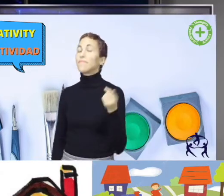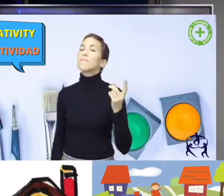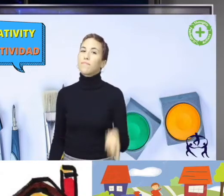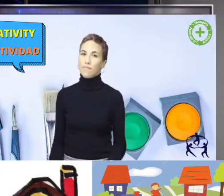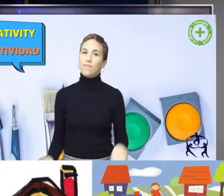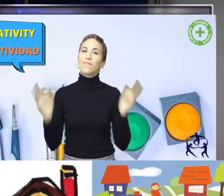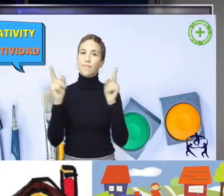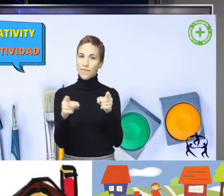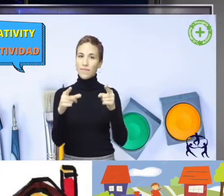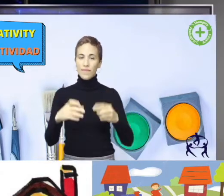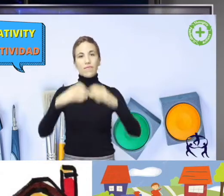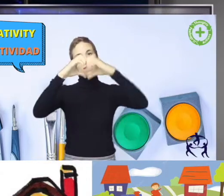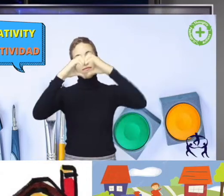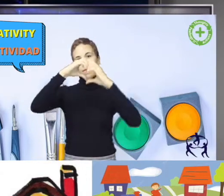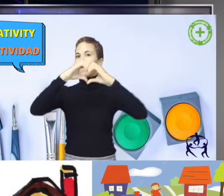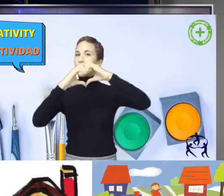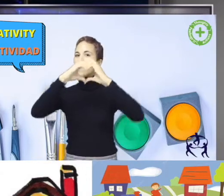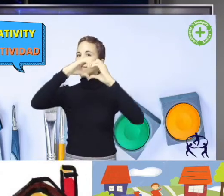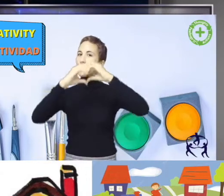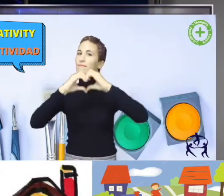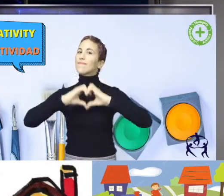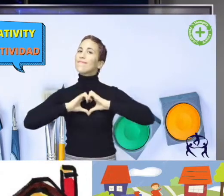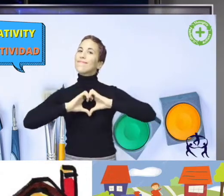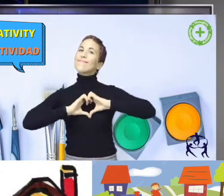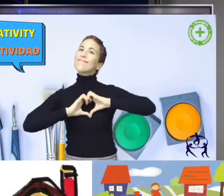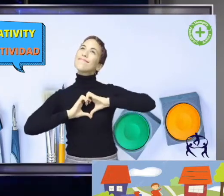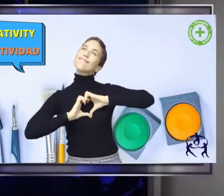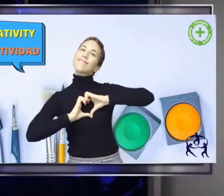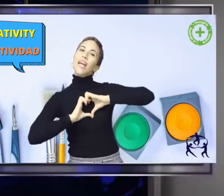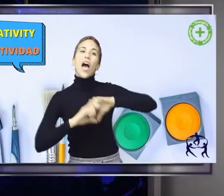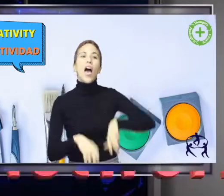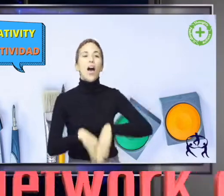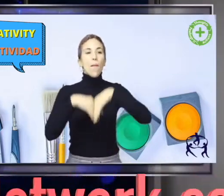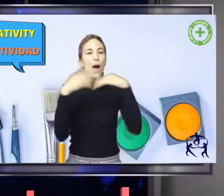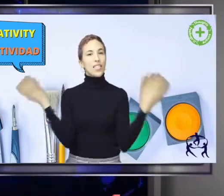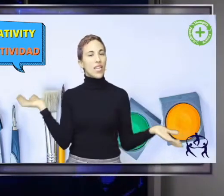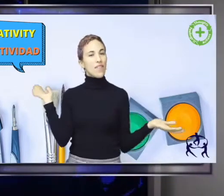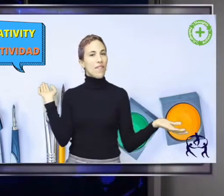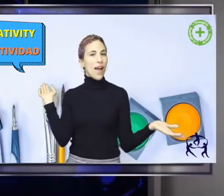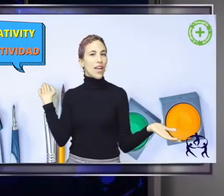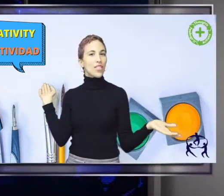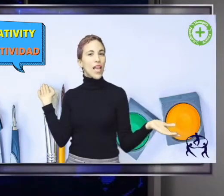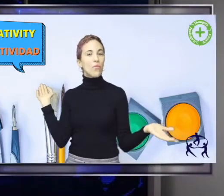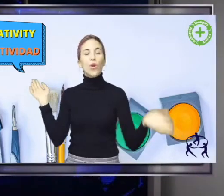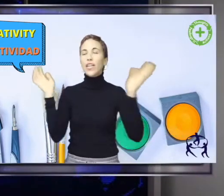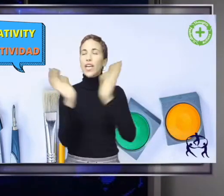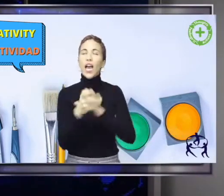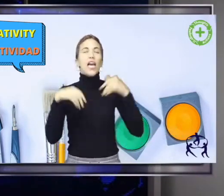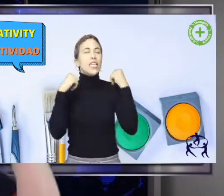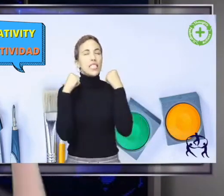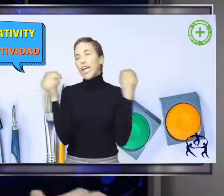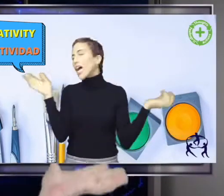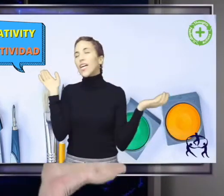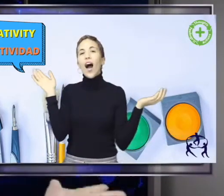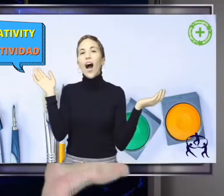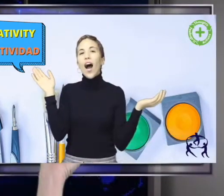welcomes you and we happy that you are here with us for PositiveValuesNetwork